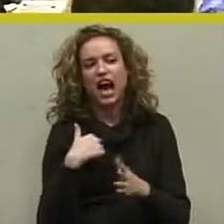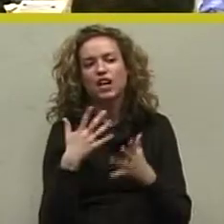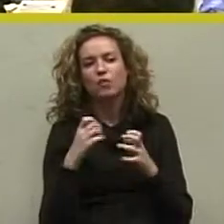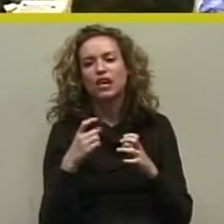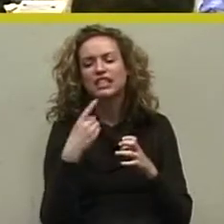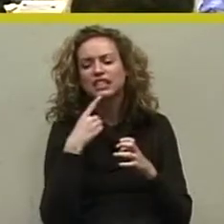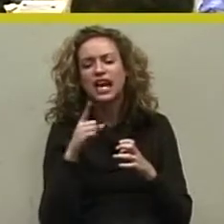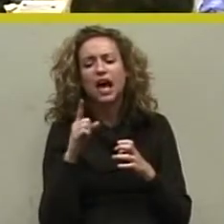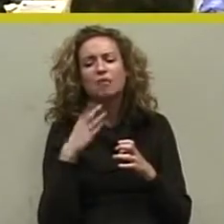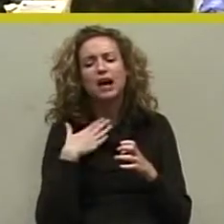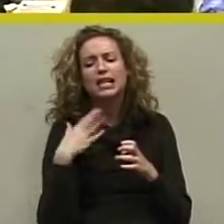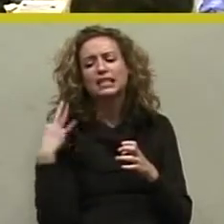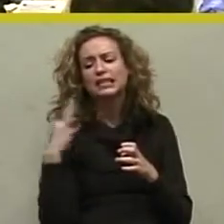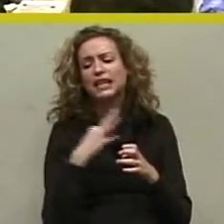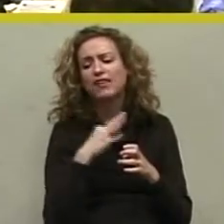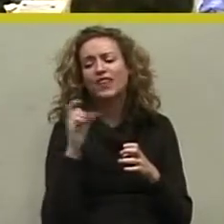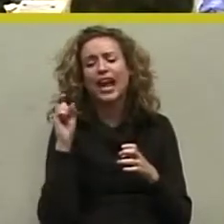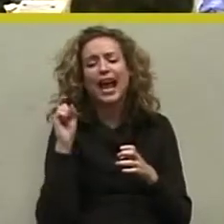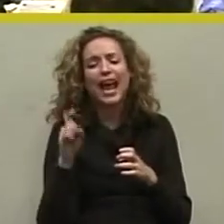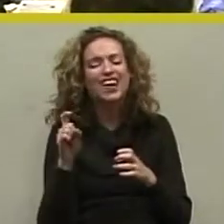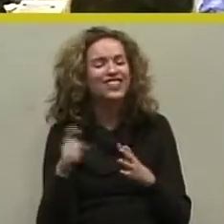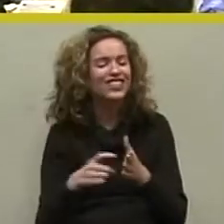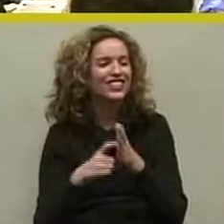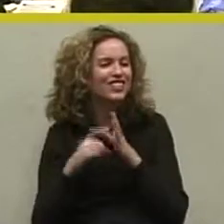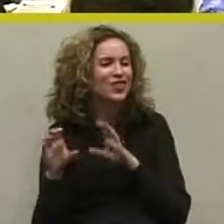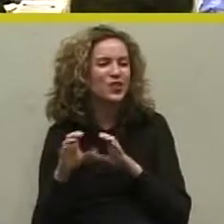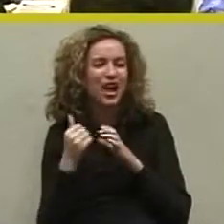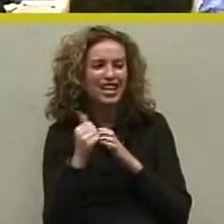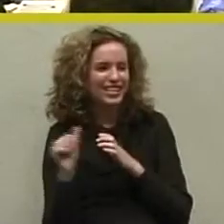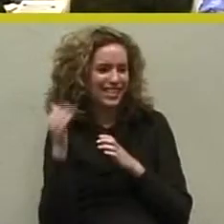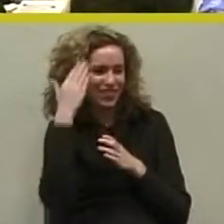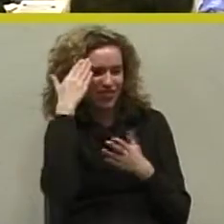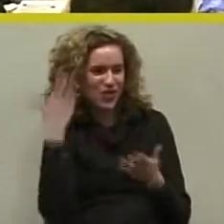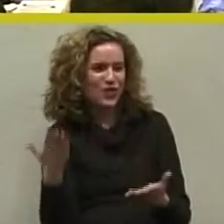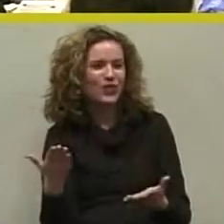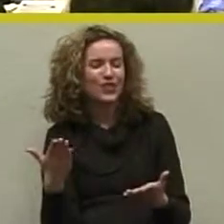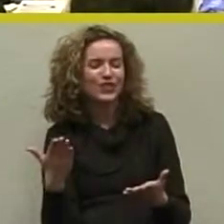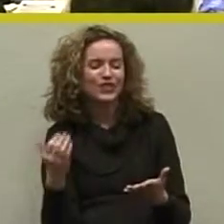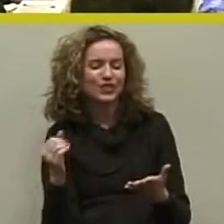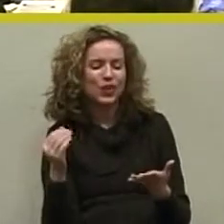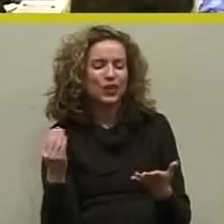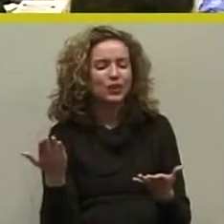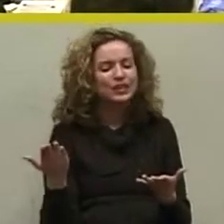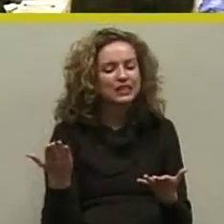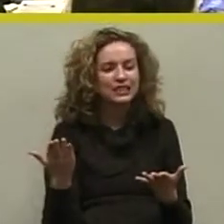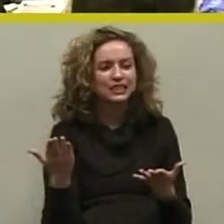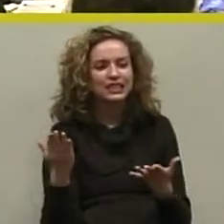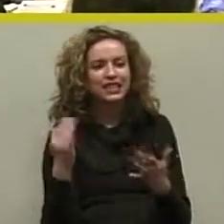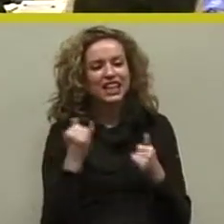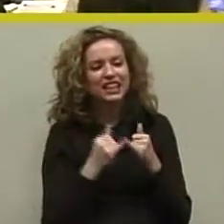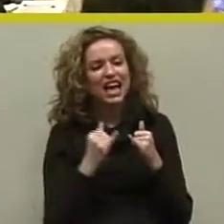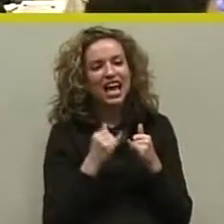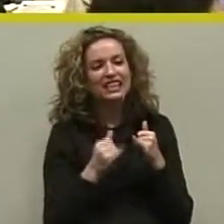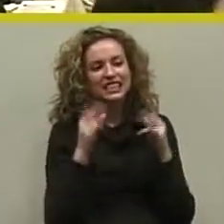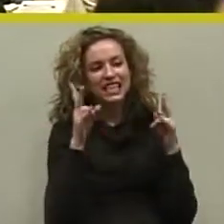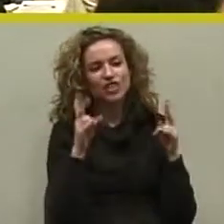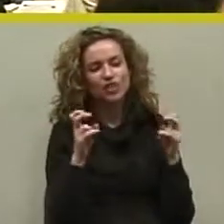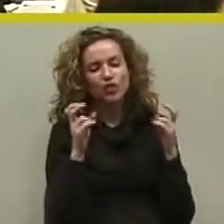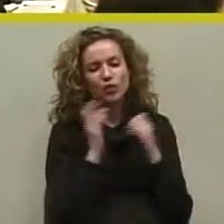anything. Obviously they want it, but there's not a real clear kind of thing going on. All right. What last issue in terms